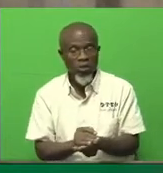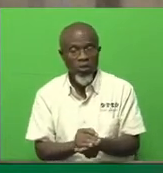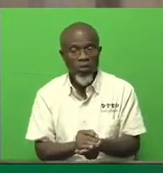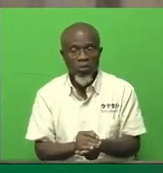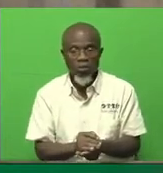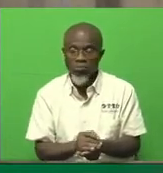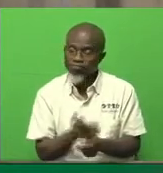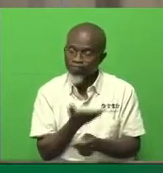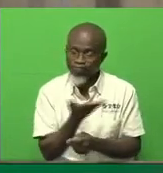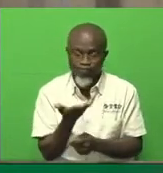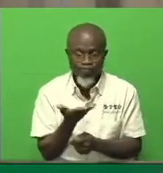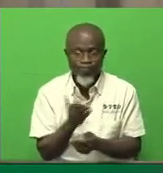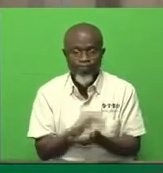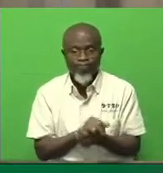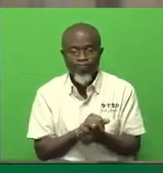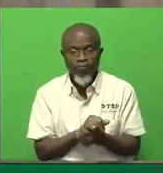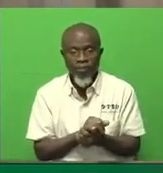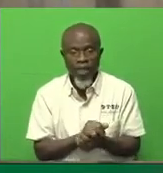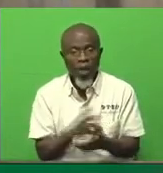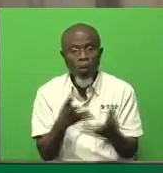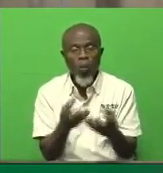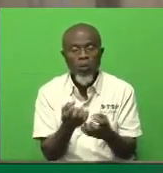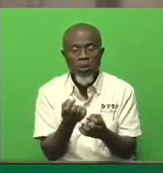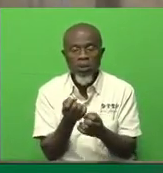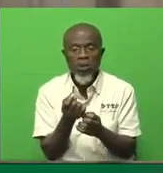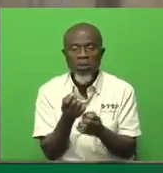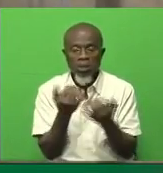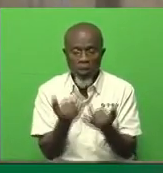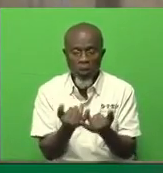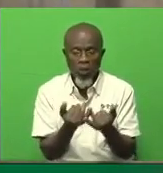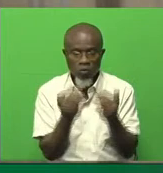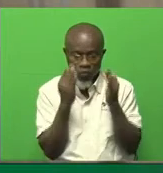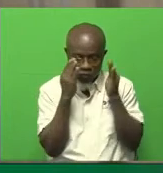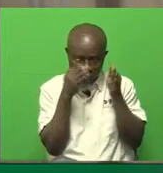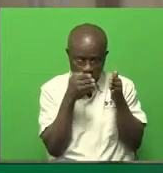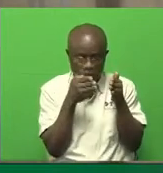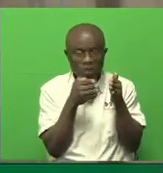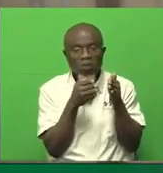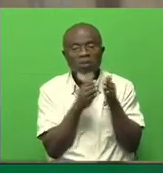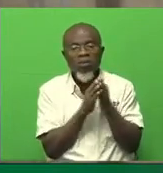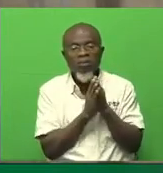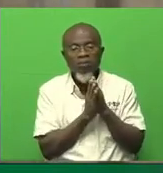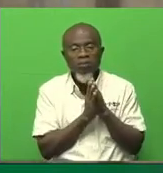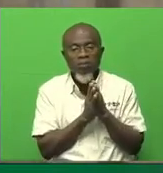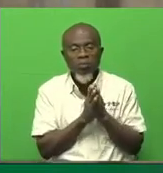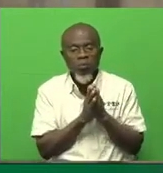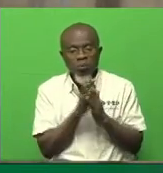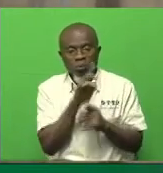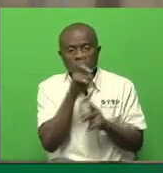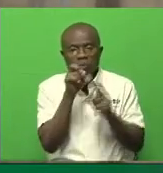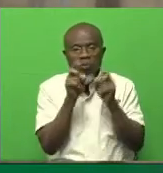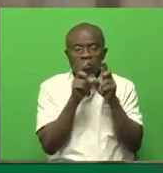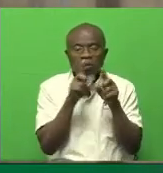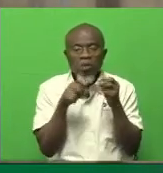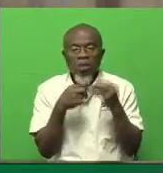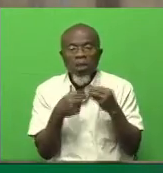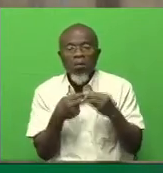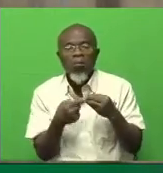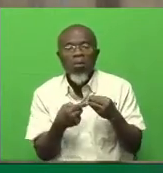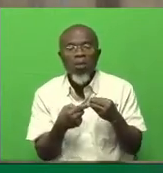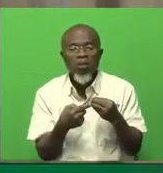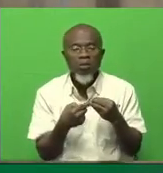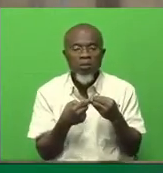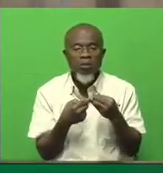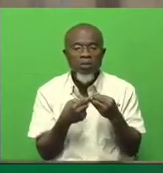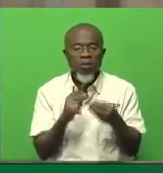Mr Deputy speaker I want to tune to the question of the